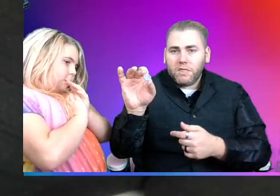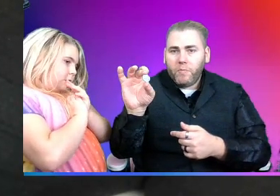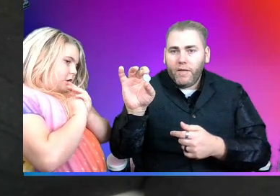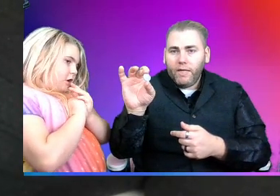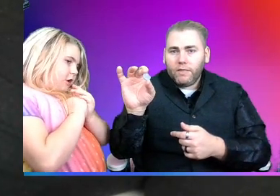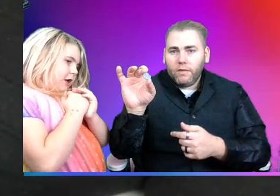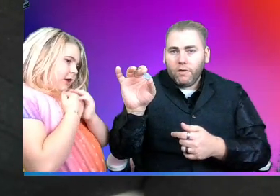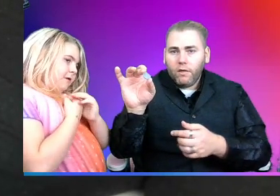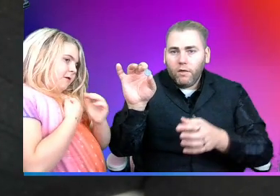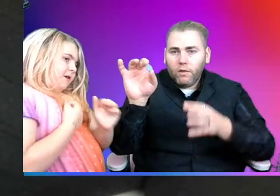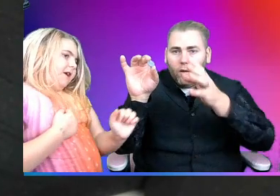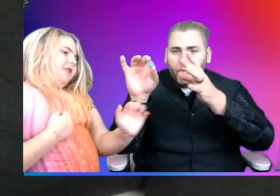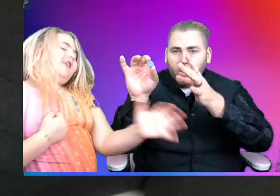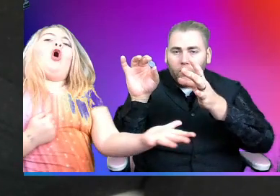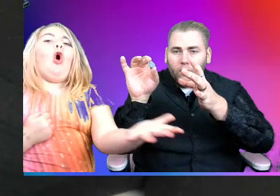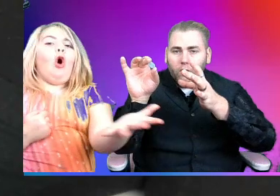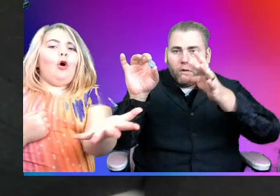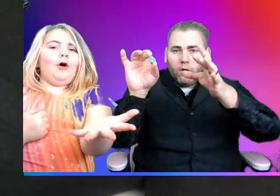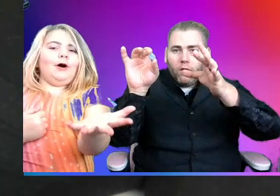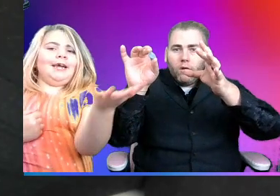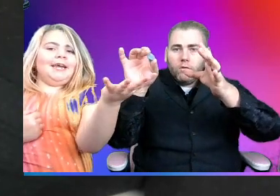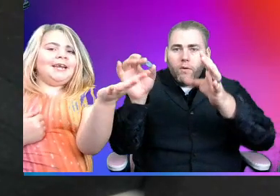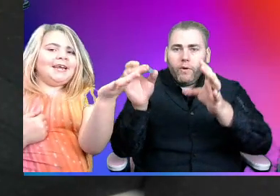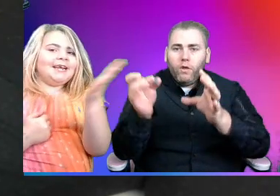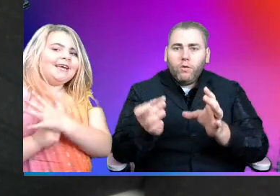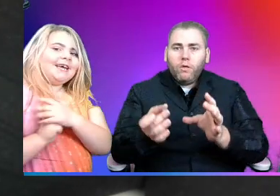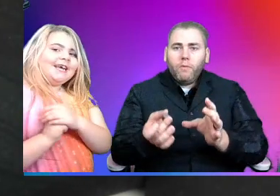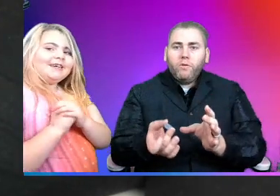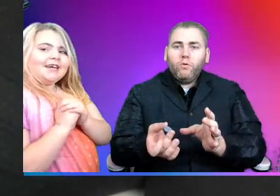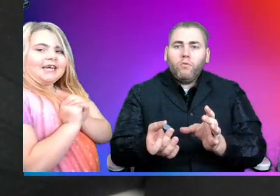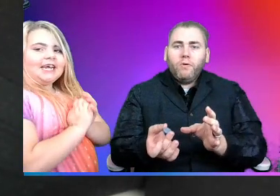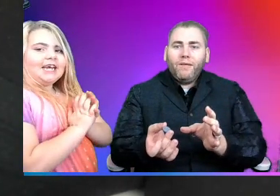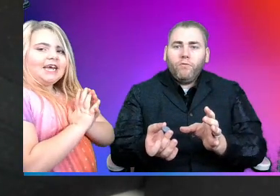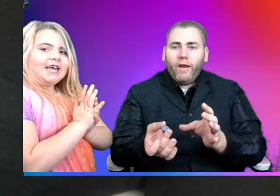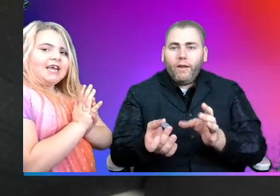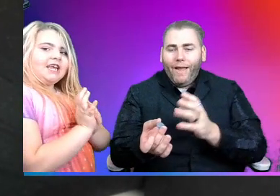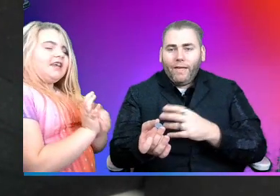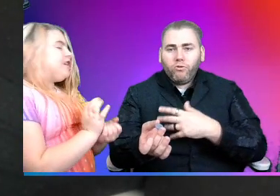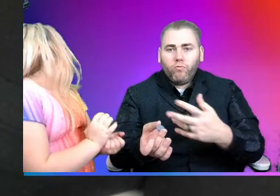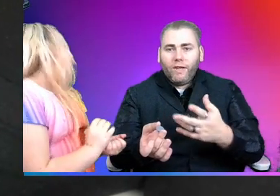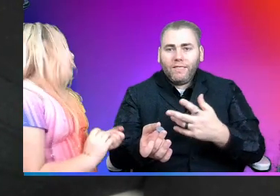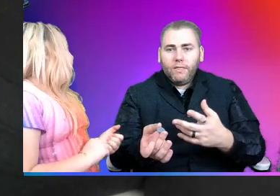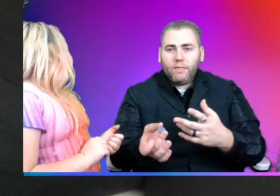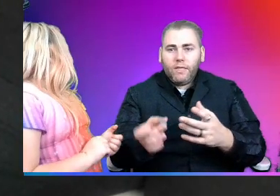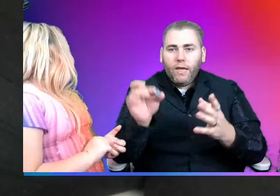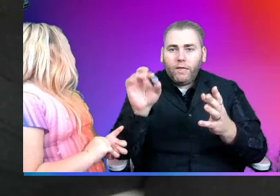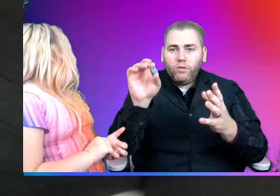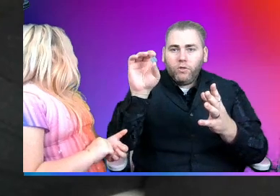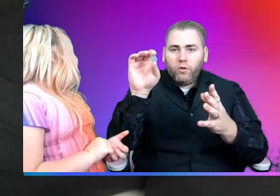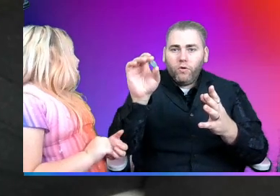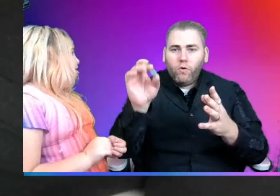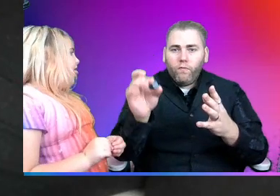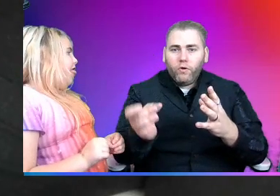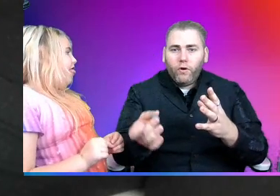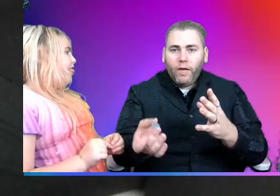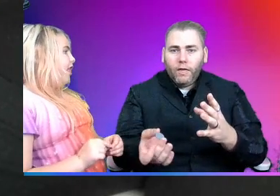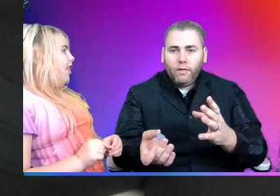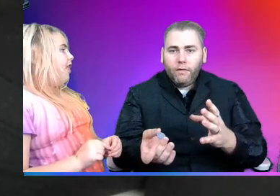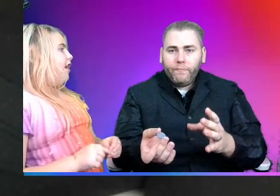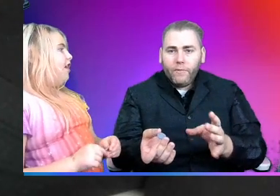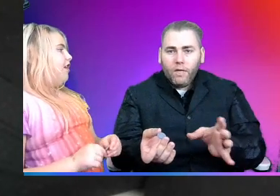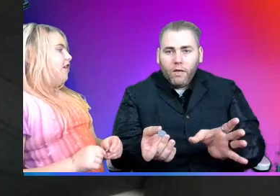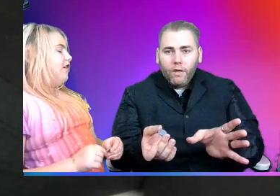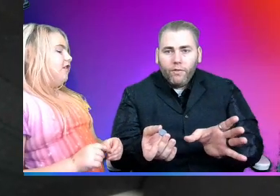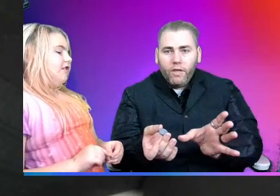index to spin it up here. So that way you can come into a natural resting state as you turn over your